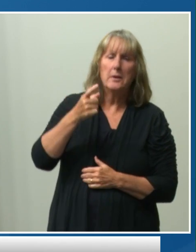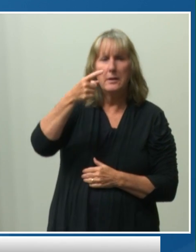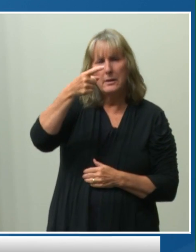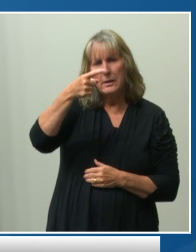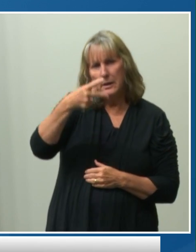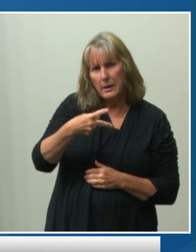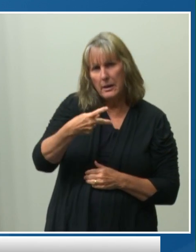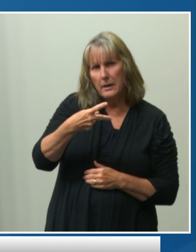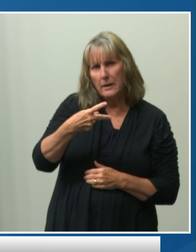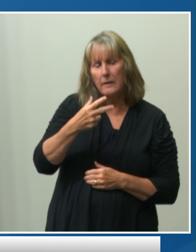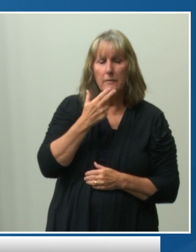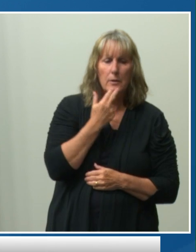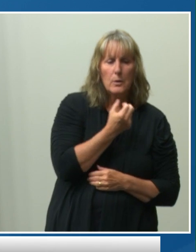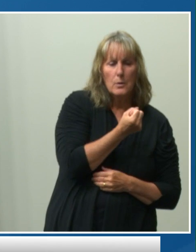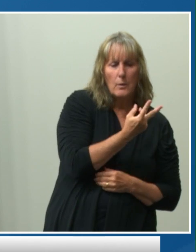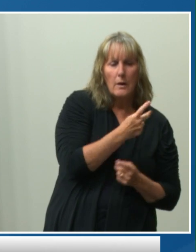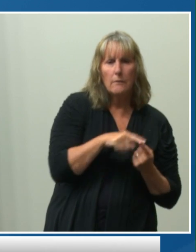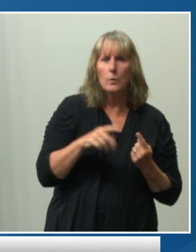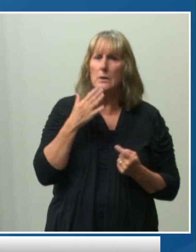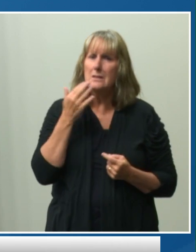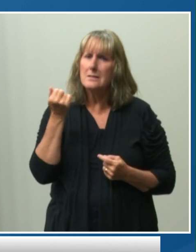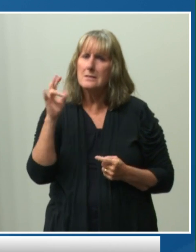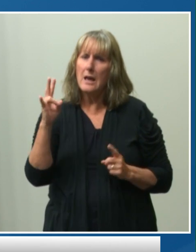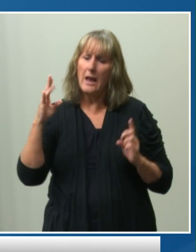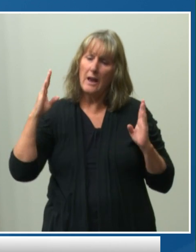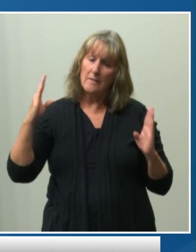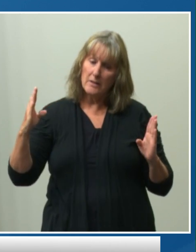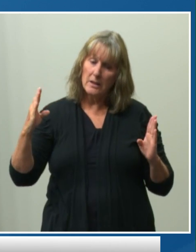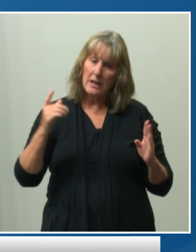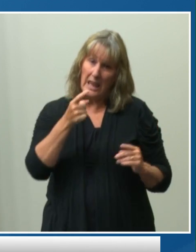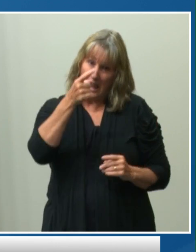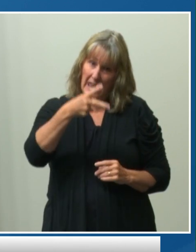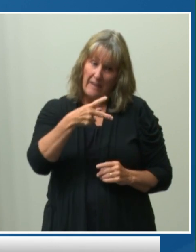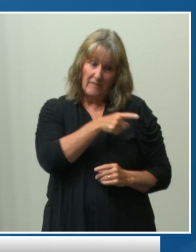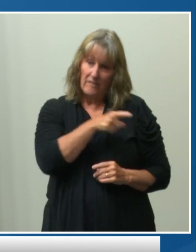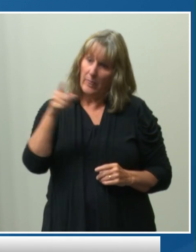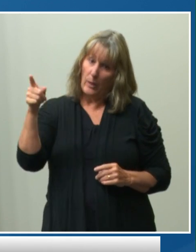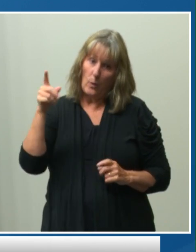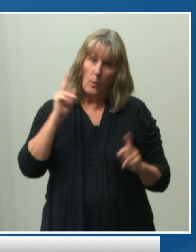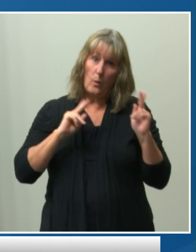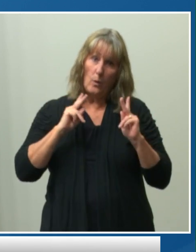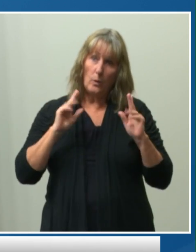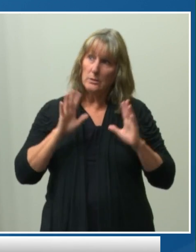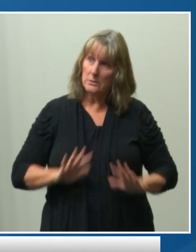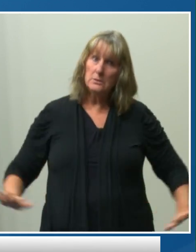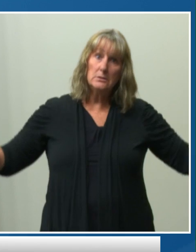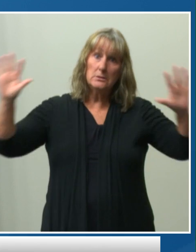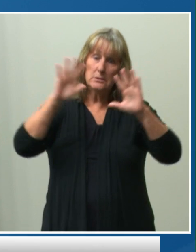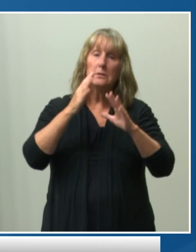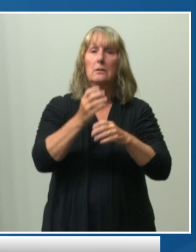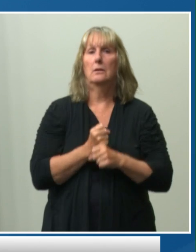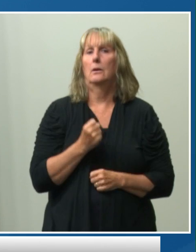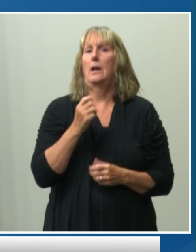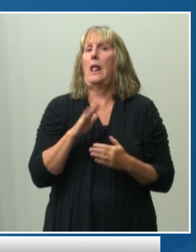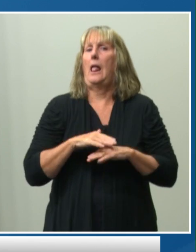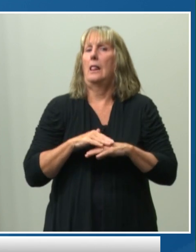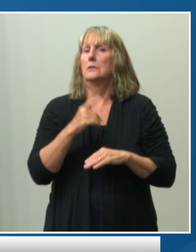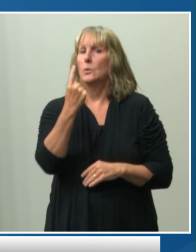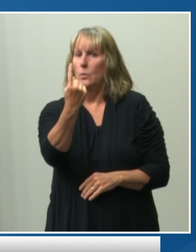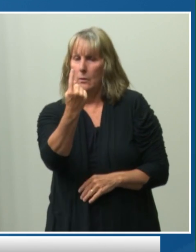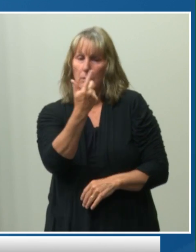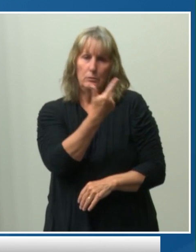of 12 to 17-year-olds have received at least one dose. So I think more parents